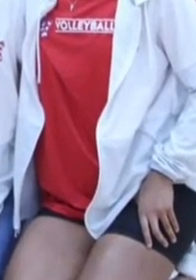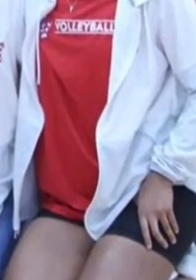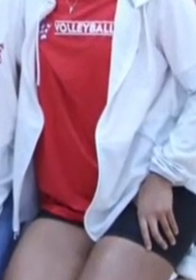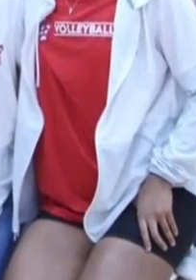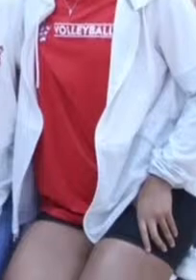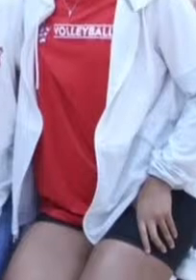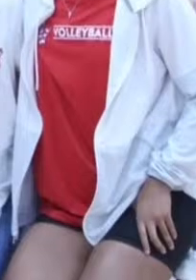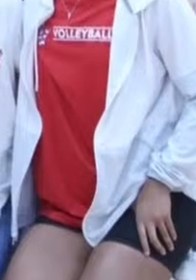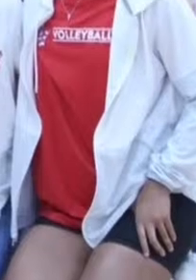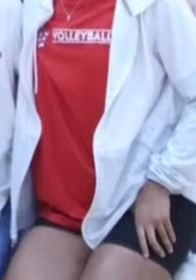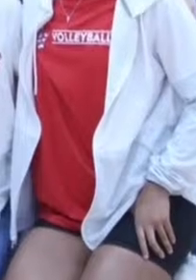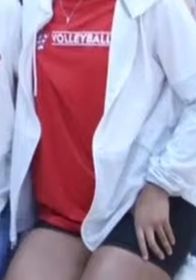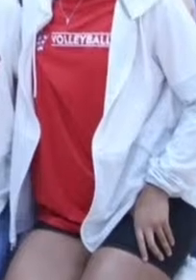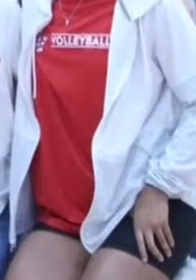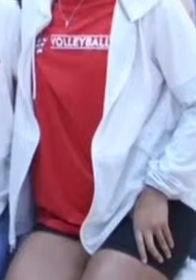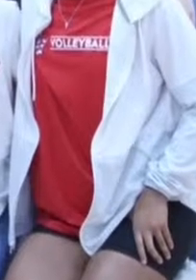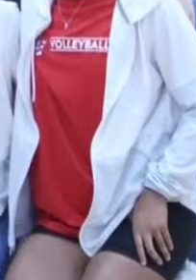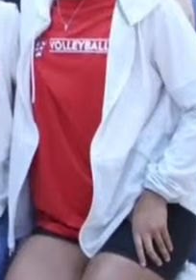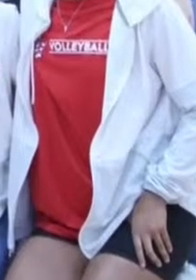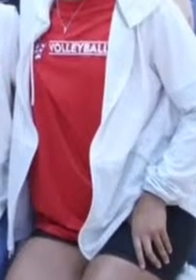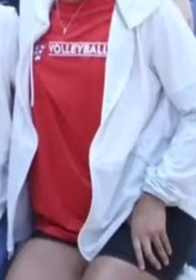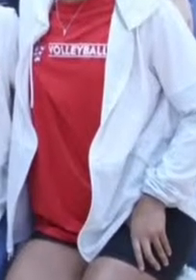And I ride all down.